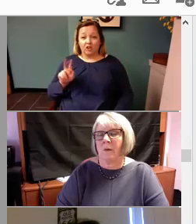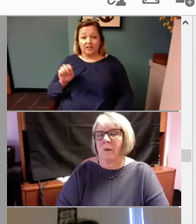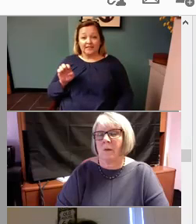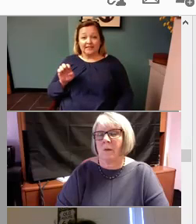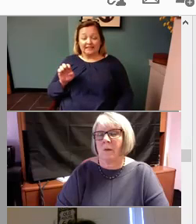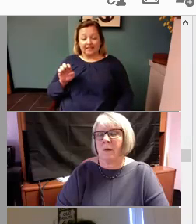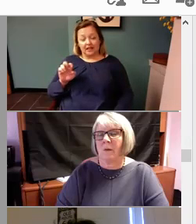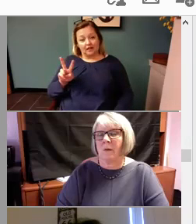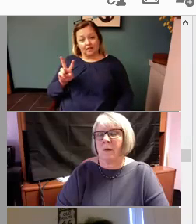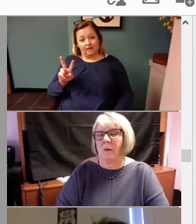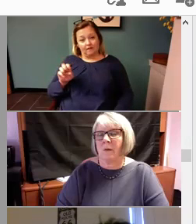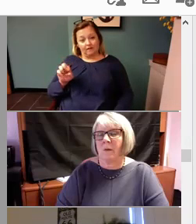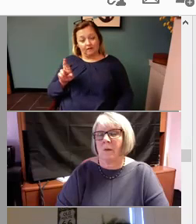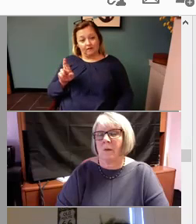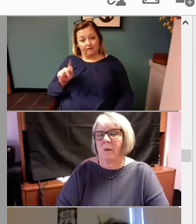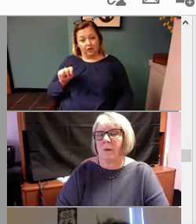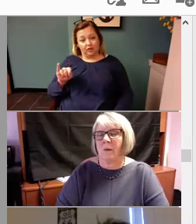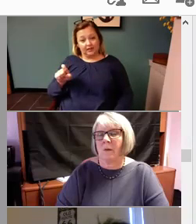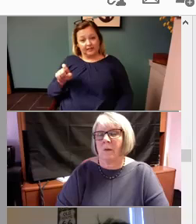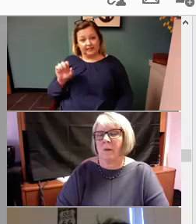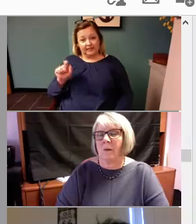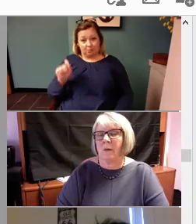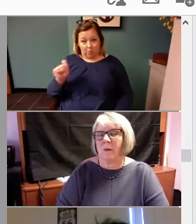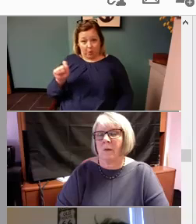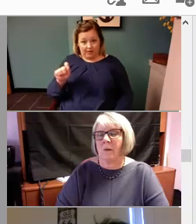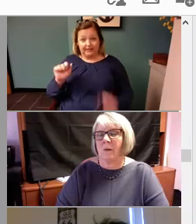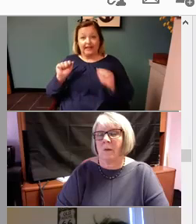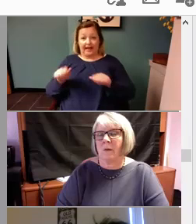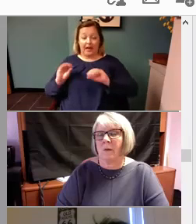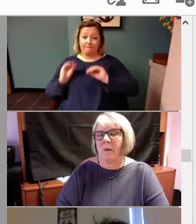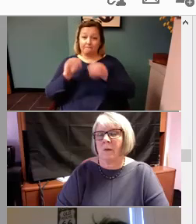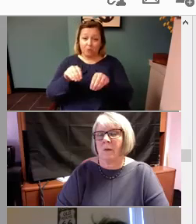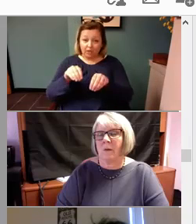your queue such that,